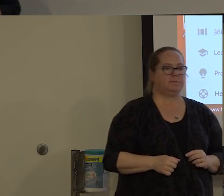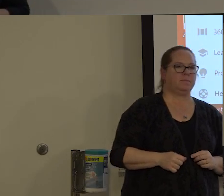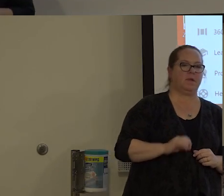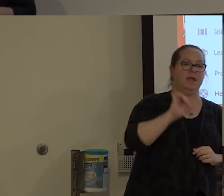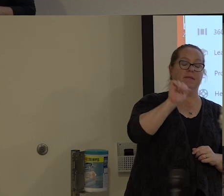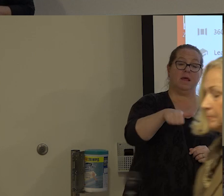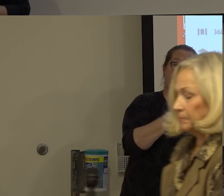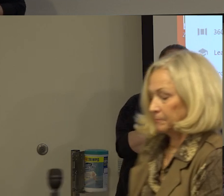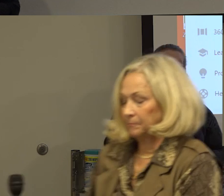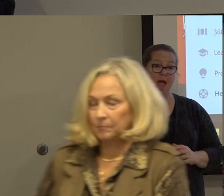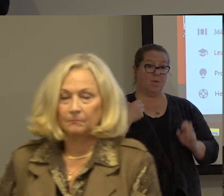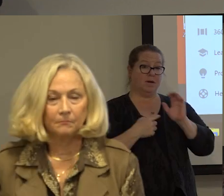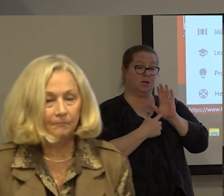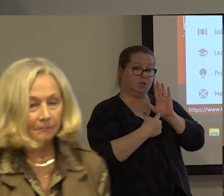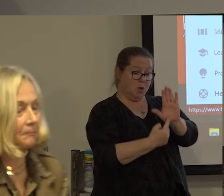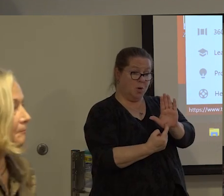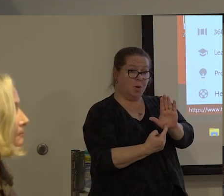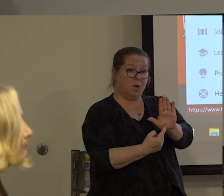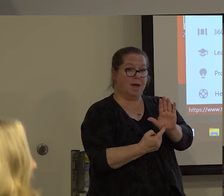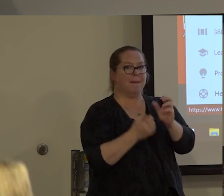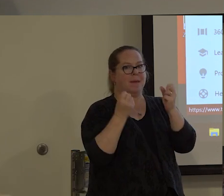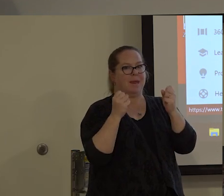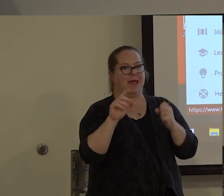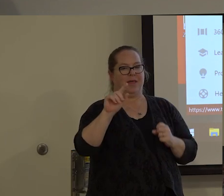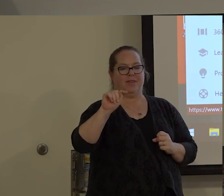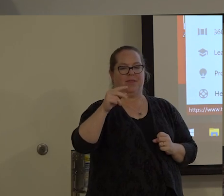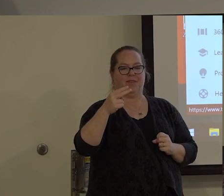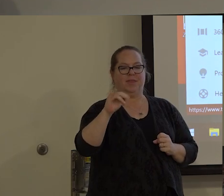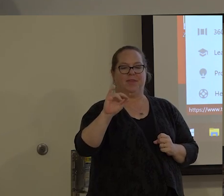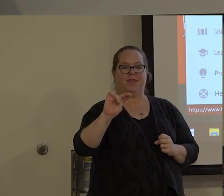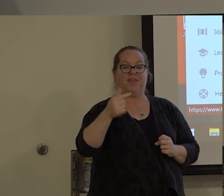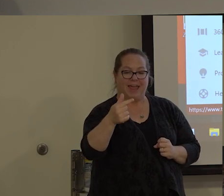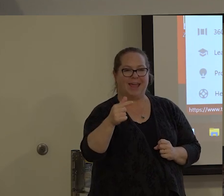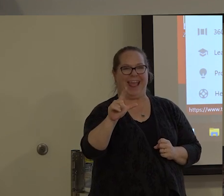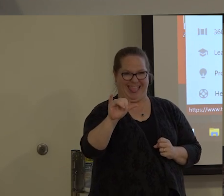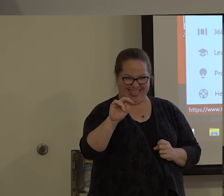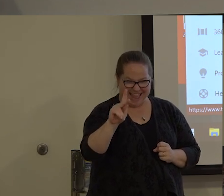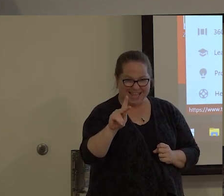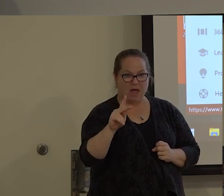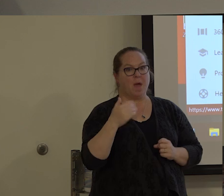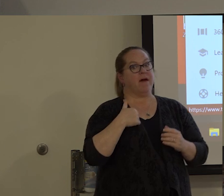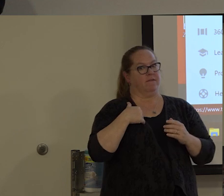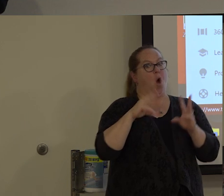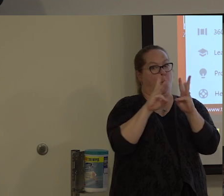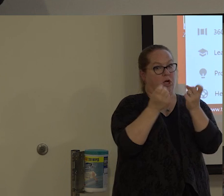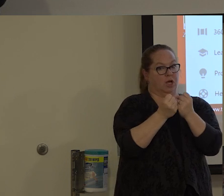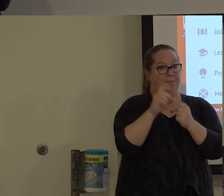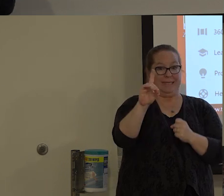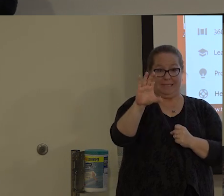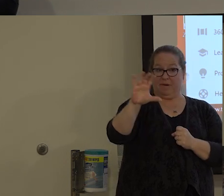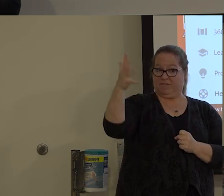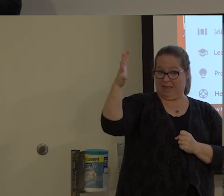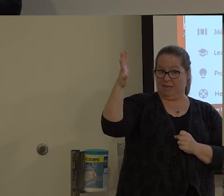The other thing that I want to point out, there's a whole bunch with ThingLink, but we have a whole workshop coming up on ThingLink in December